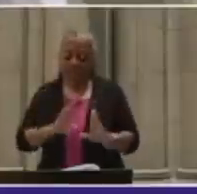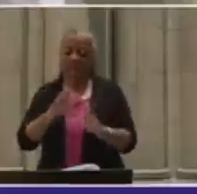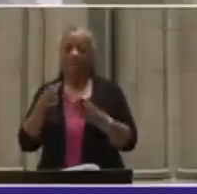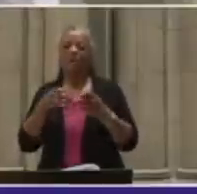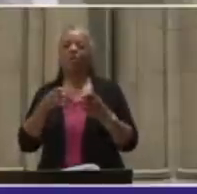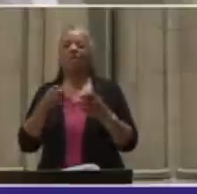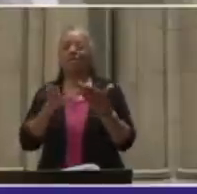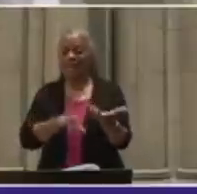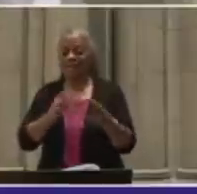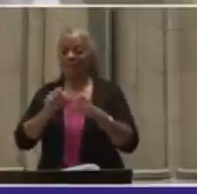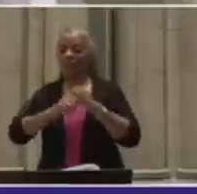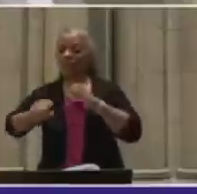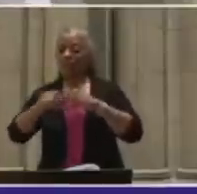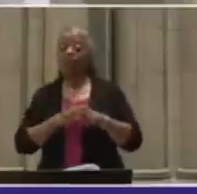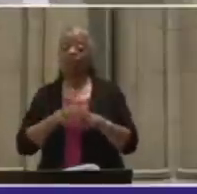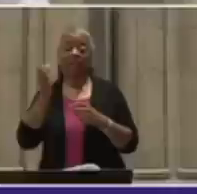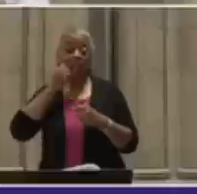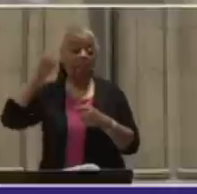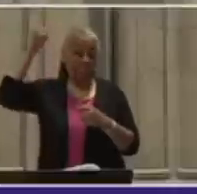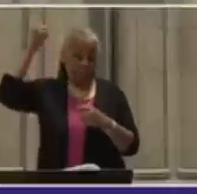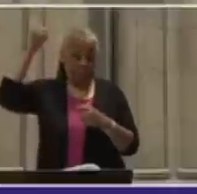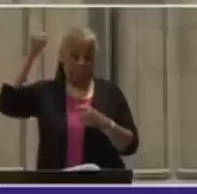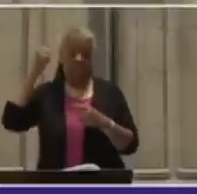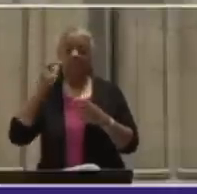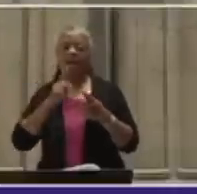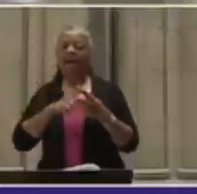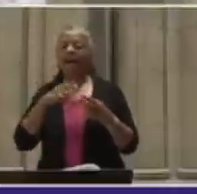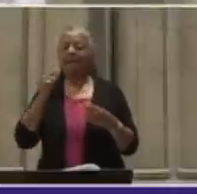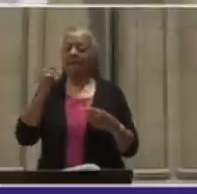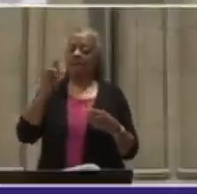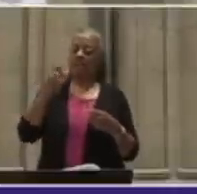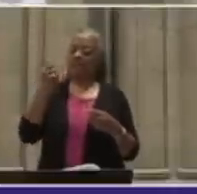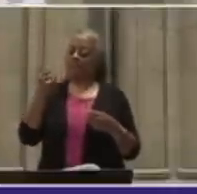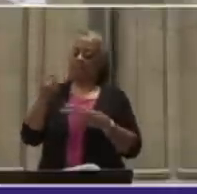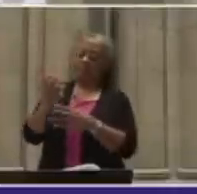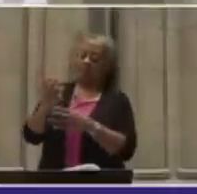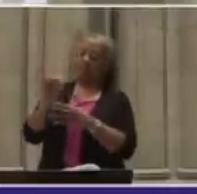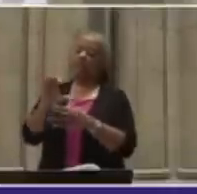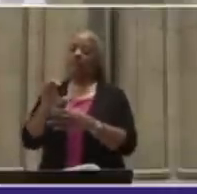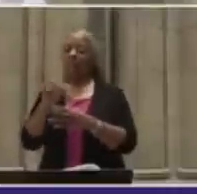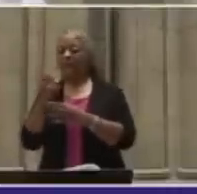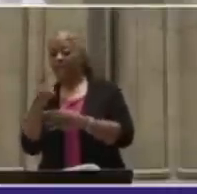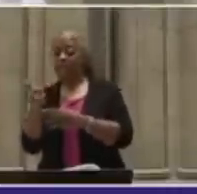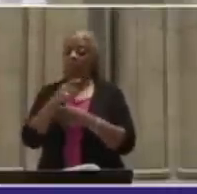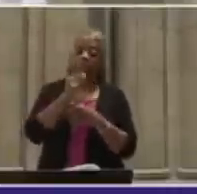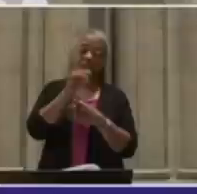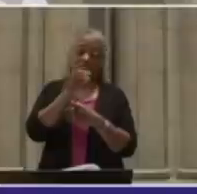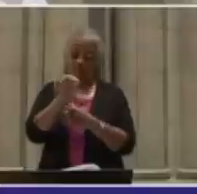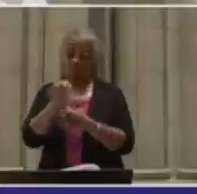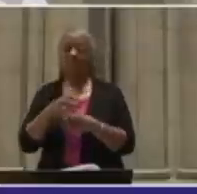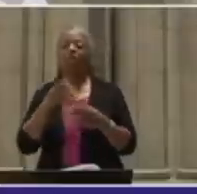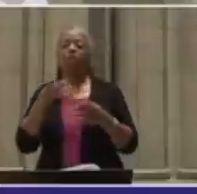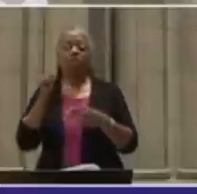to expand. Lynching at the turn of the century and a refusal to have a law against it